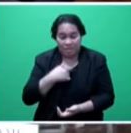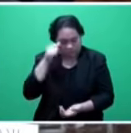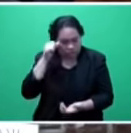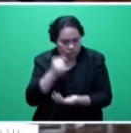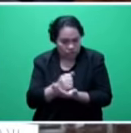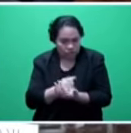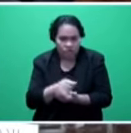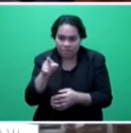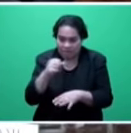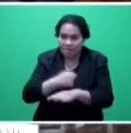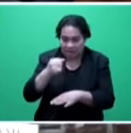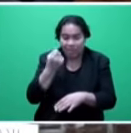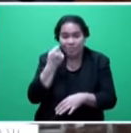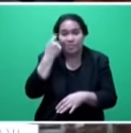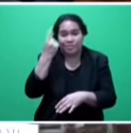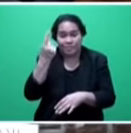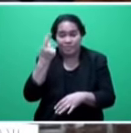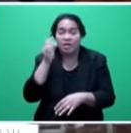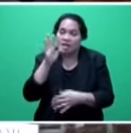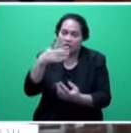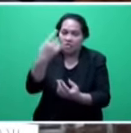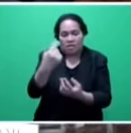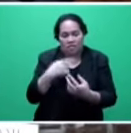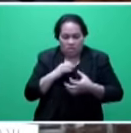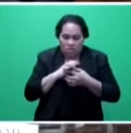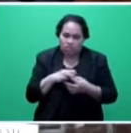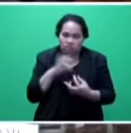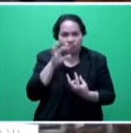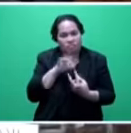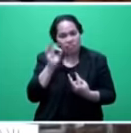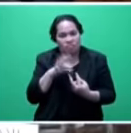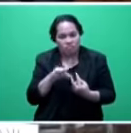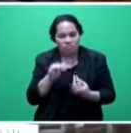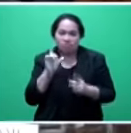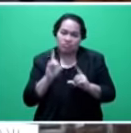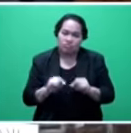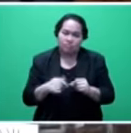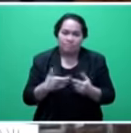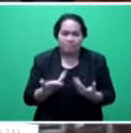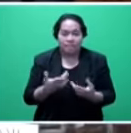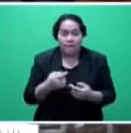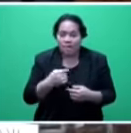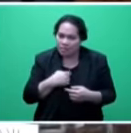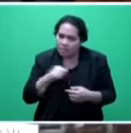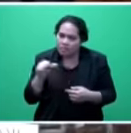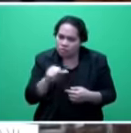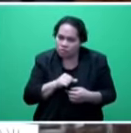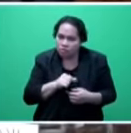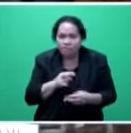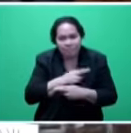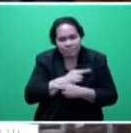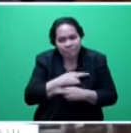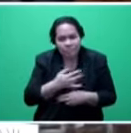this government recognizes that it is their sovereign choice, or our sovereign choice of a country to do that, however, as a courtesy, perhaps a